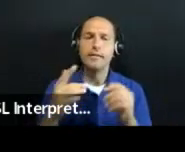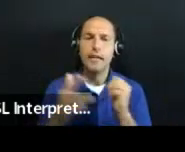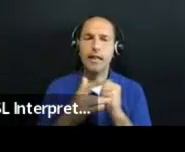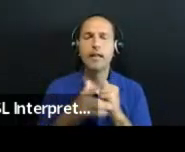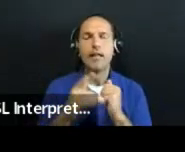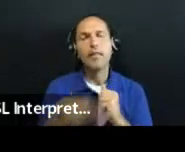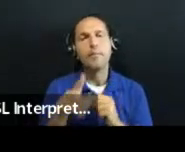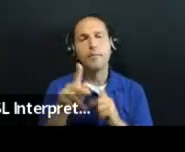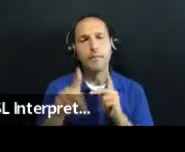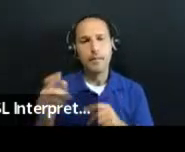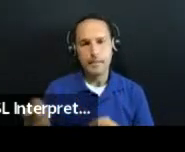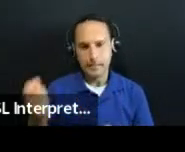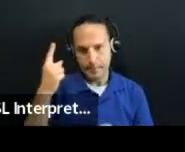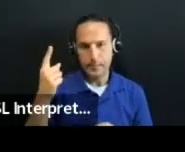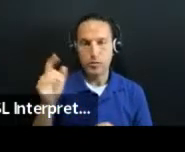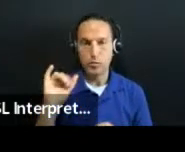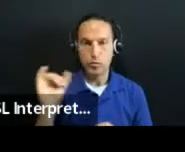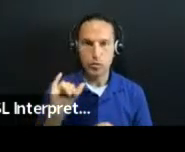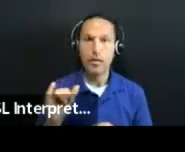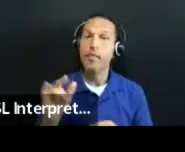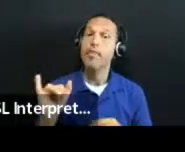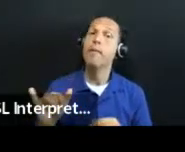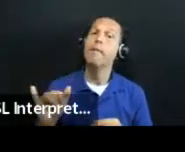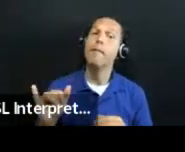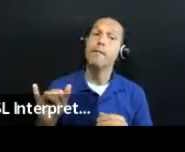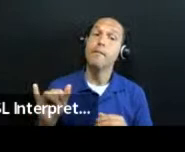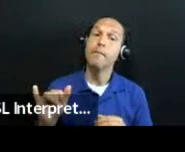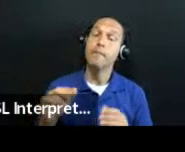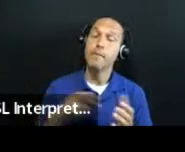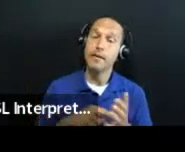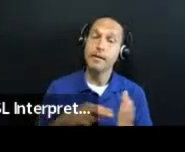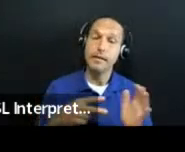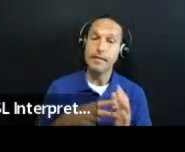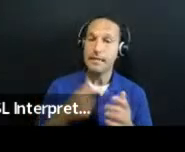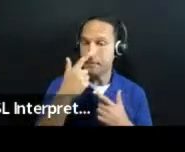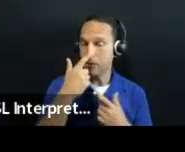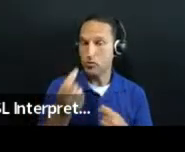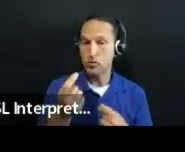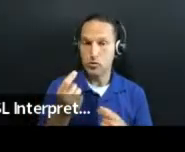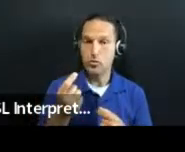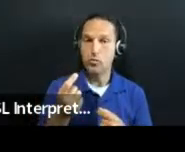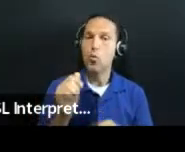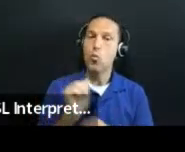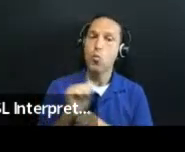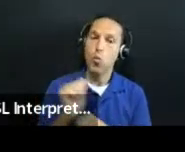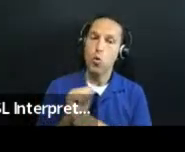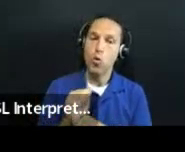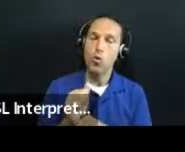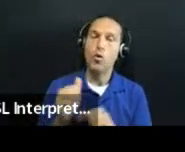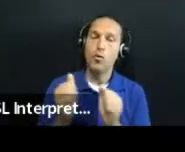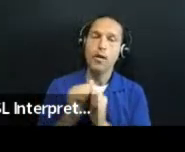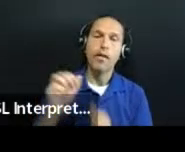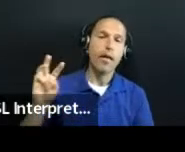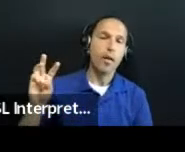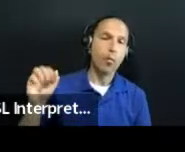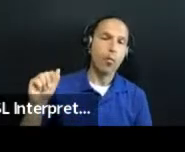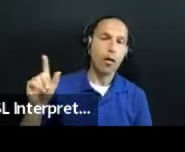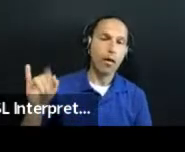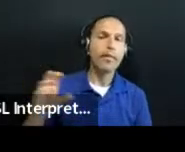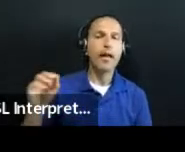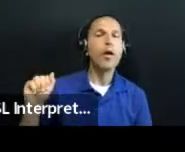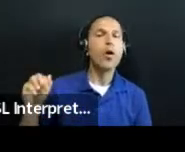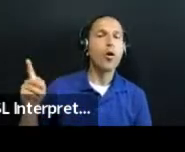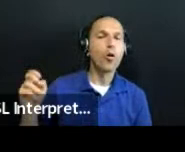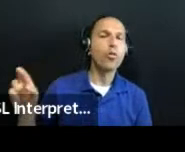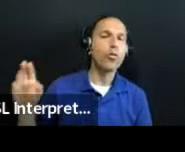people's understandings of them. And to me, that's been the most interesting thing about working with Wale and Arthur over the past